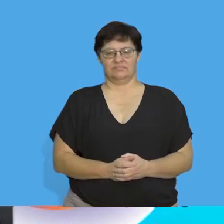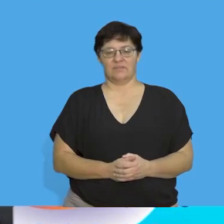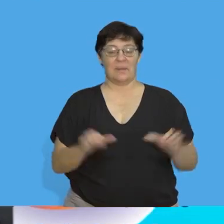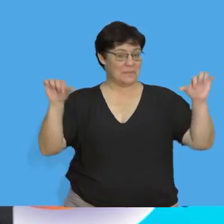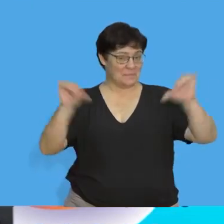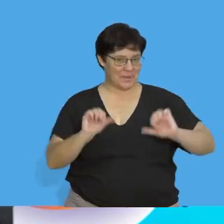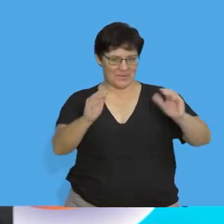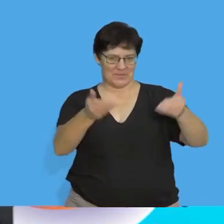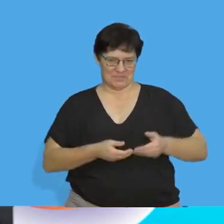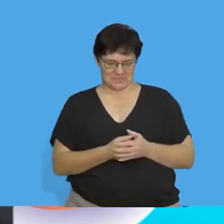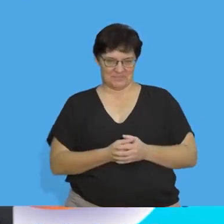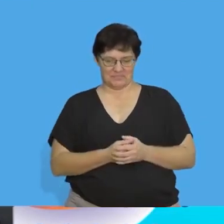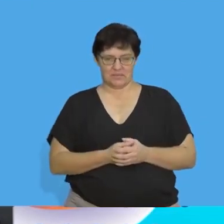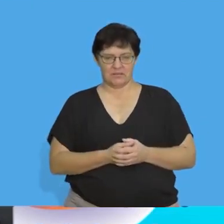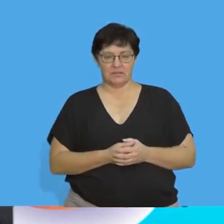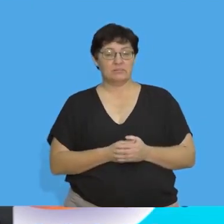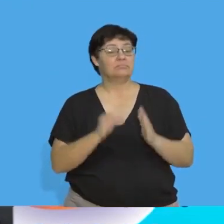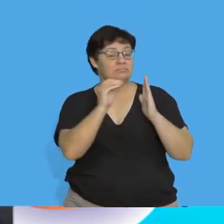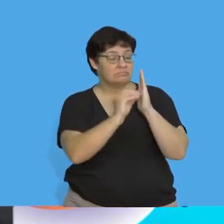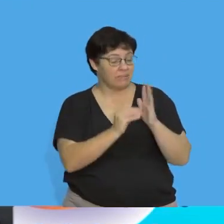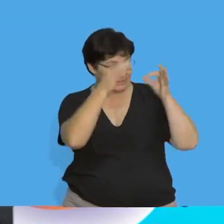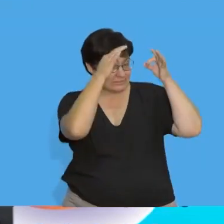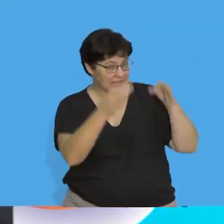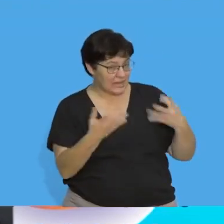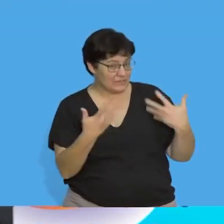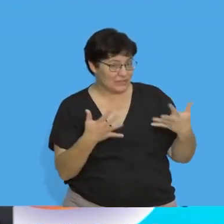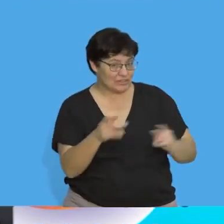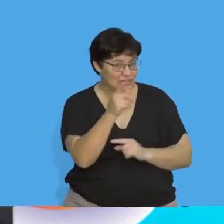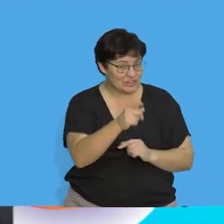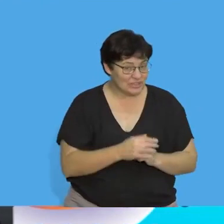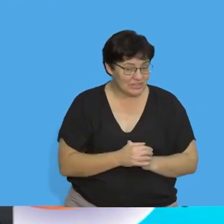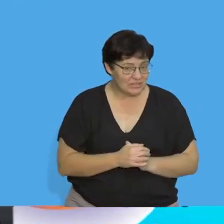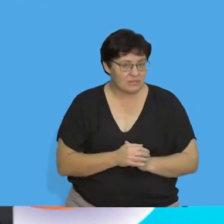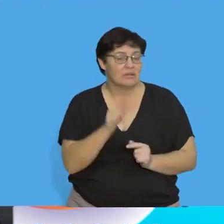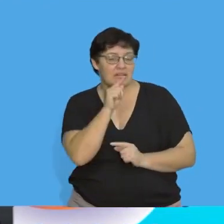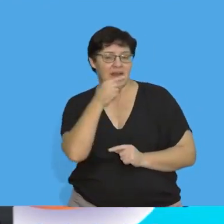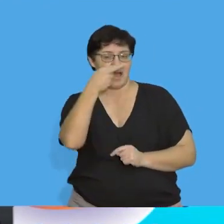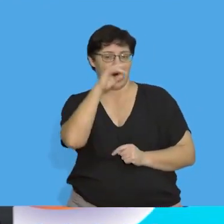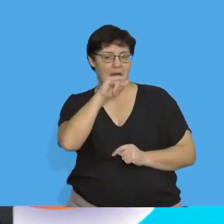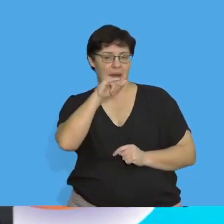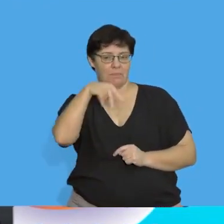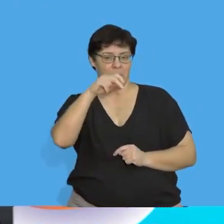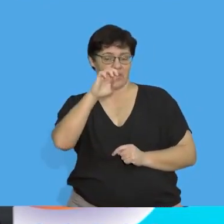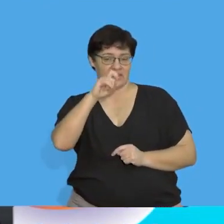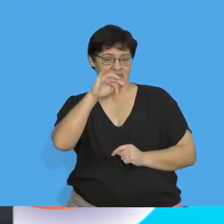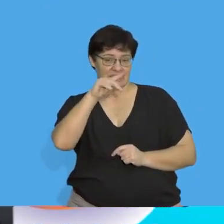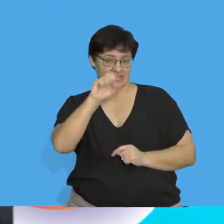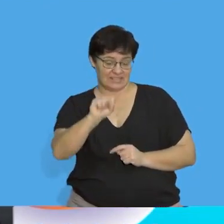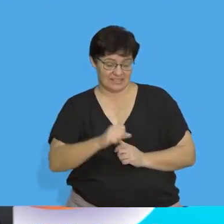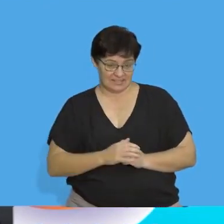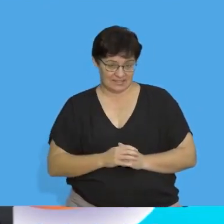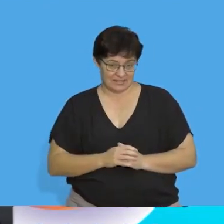Welcome back. I hope you've made some decisions about the hypothesis. Remember, we're going to